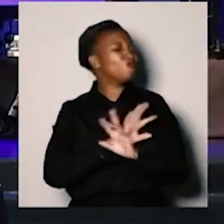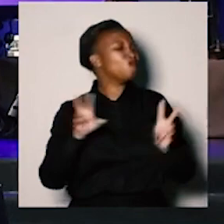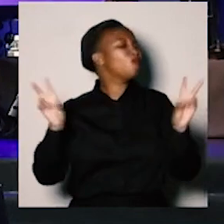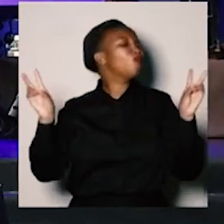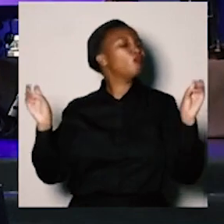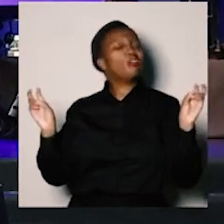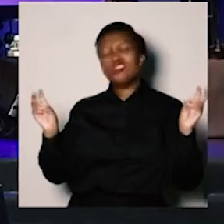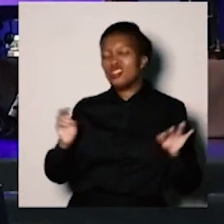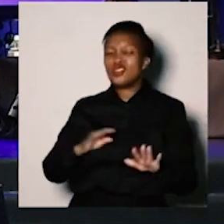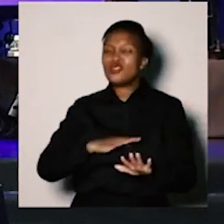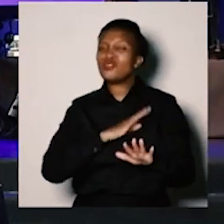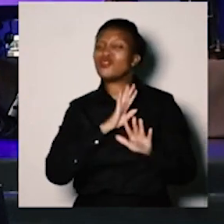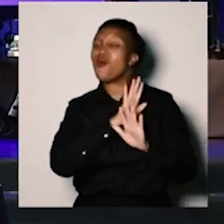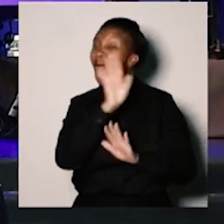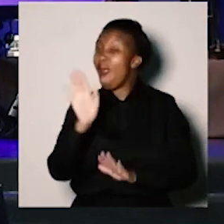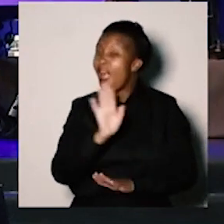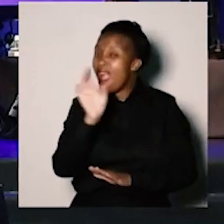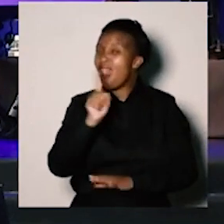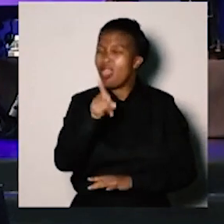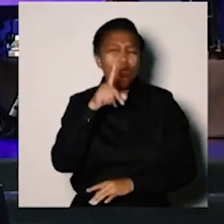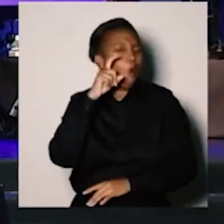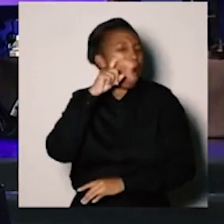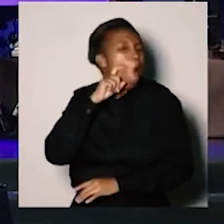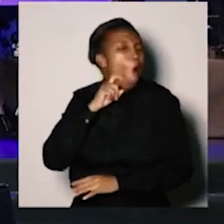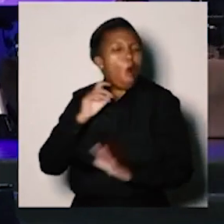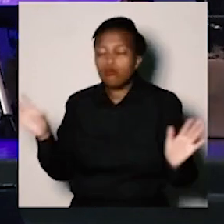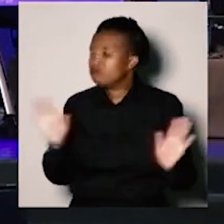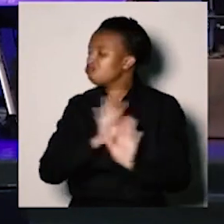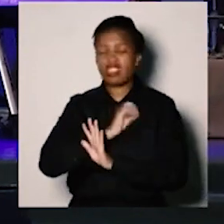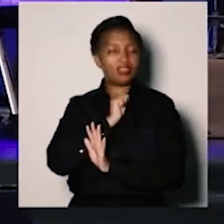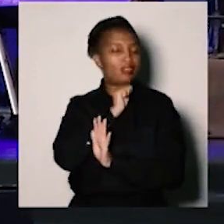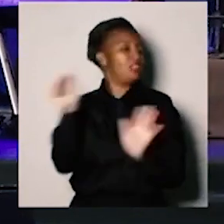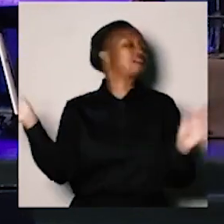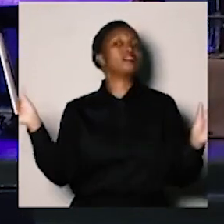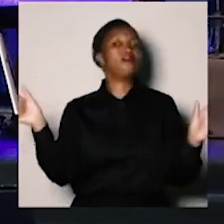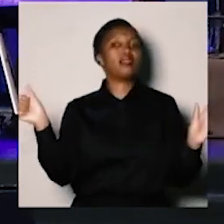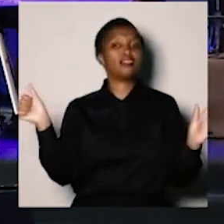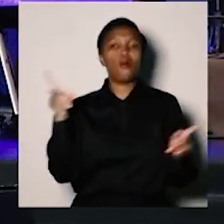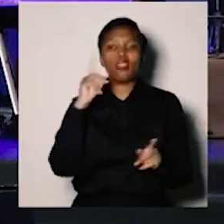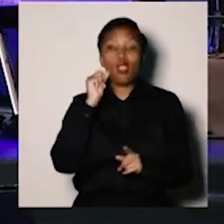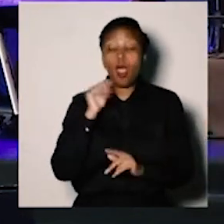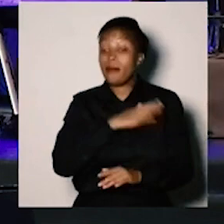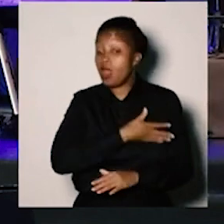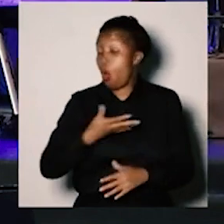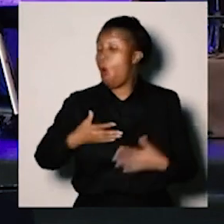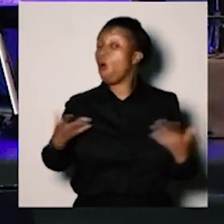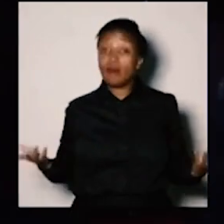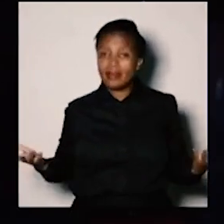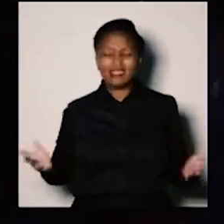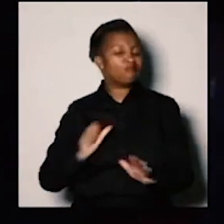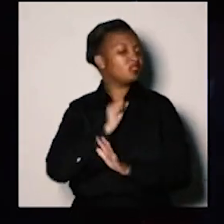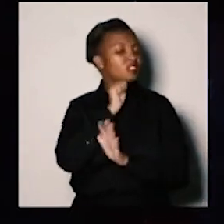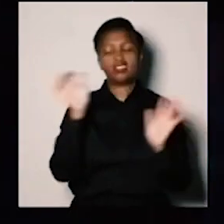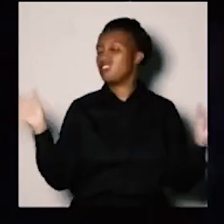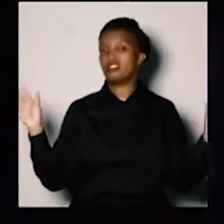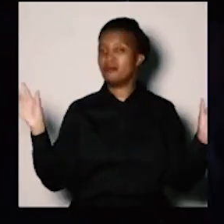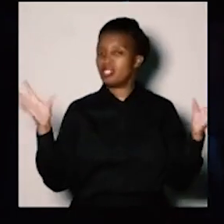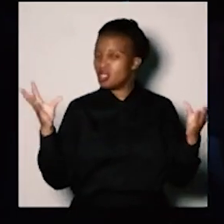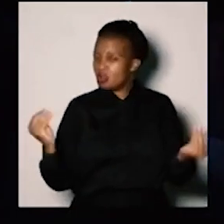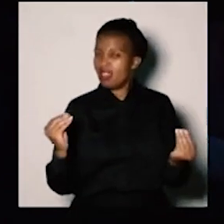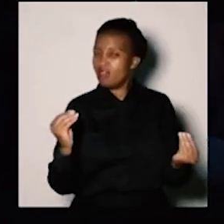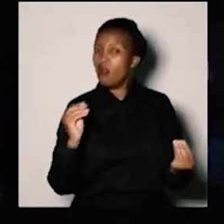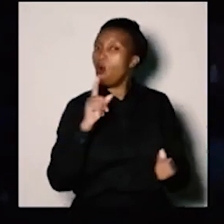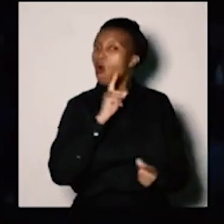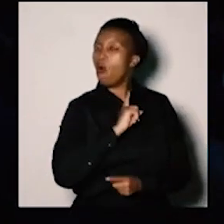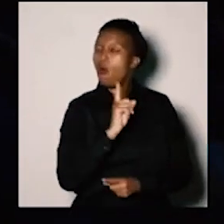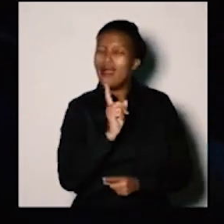color you are, how old you were. It doesn't matter whether you're male or female. It doesn't matter. It doesn't matter what you had, what you didn't